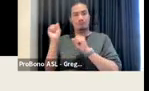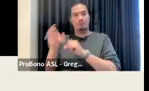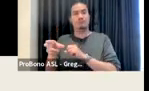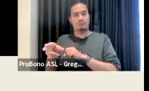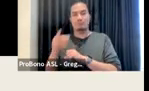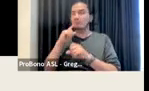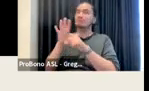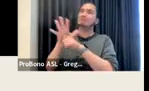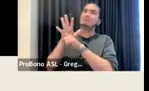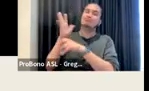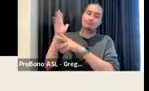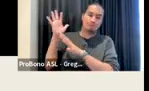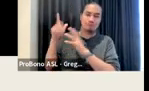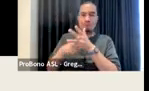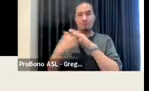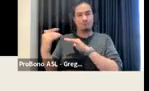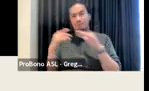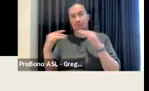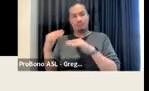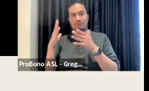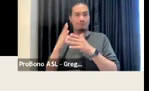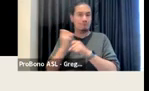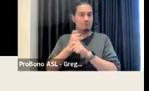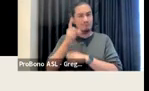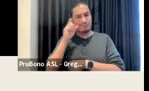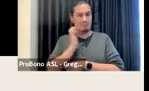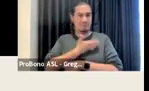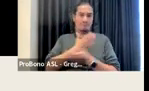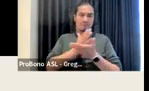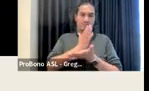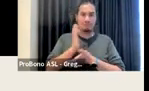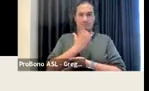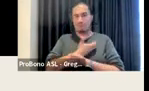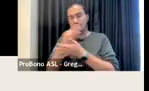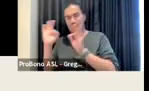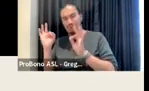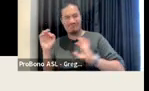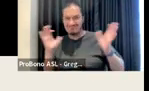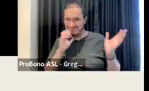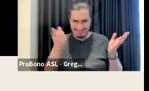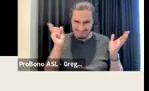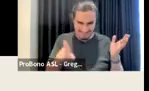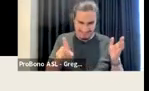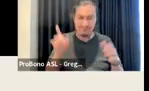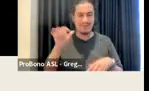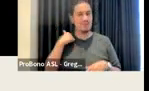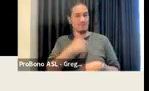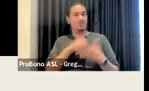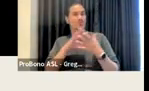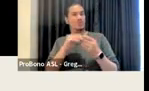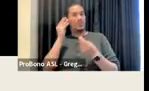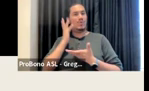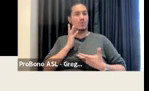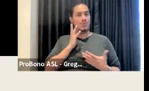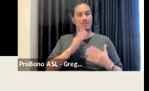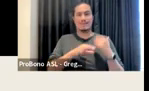went enough and they started a war and they fought for our rights and our freedoms. That's not what happened at all. That's just what we were told. It's very linear. We like to